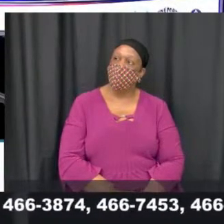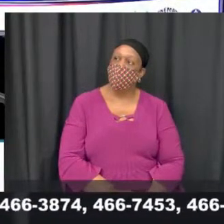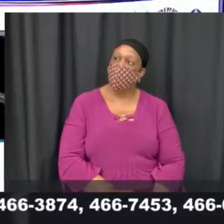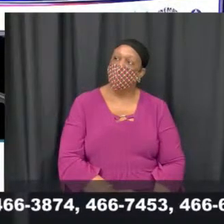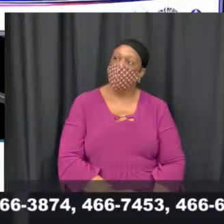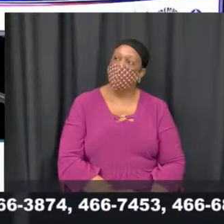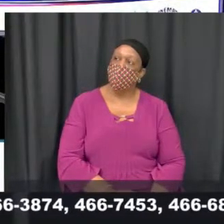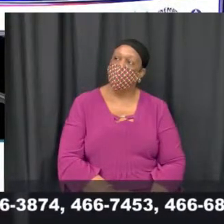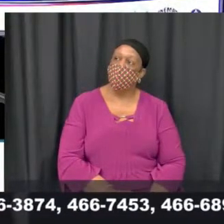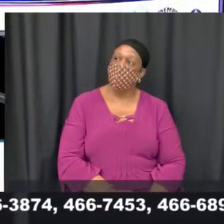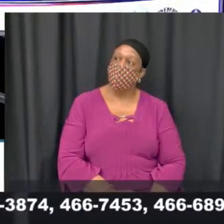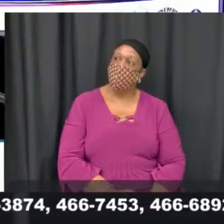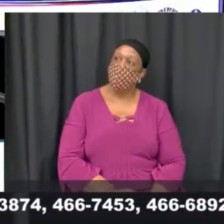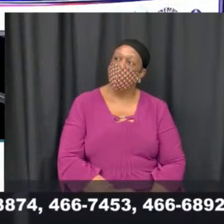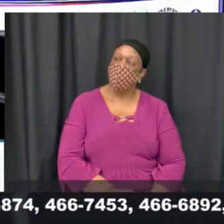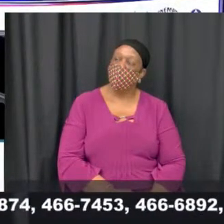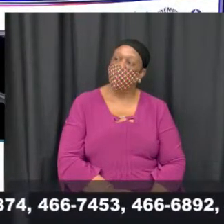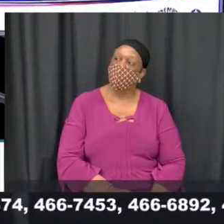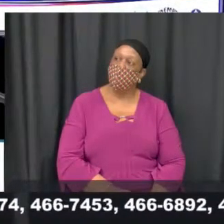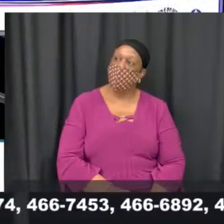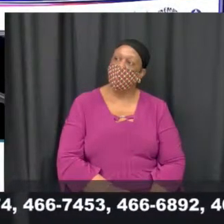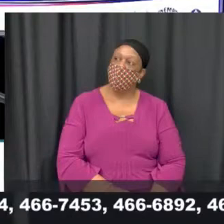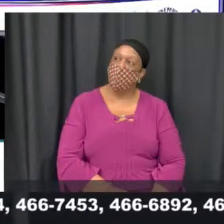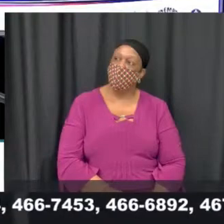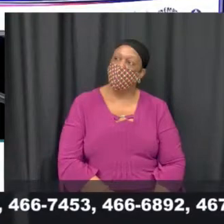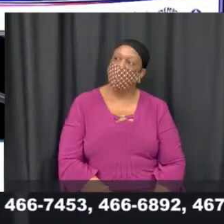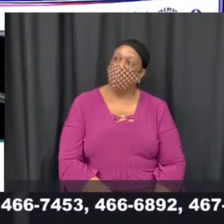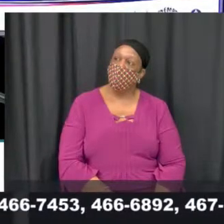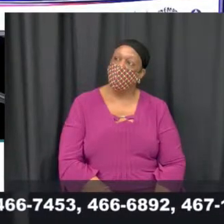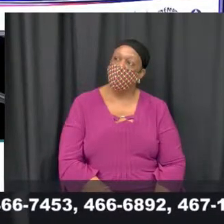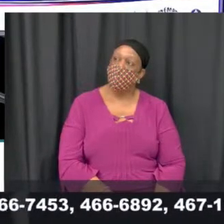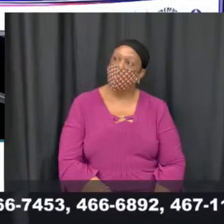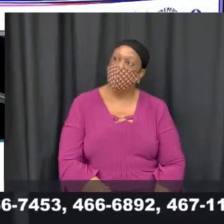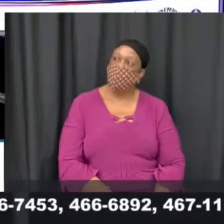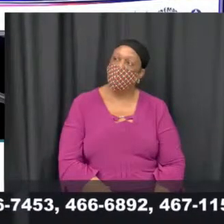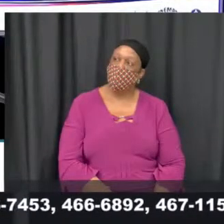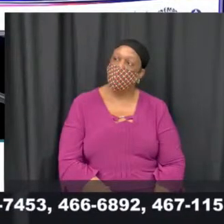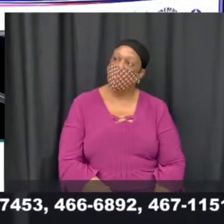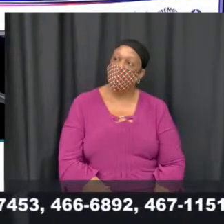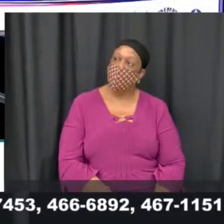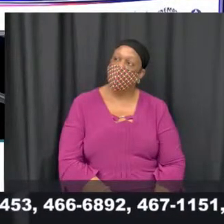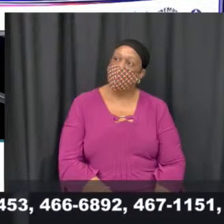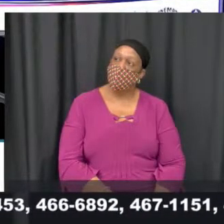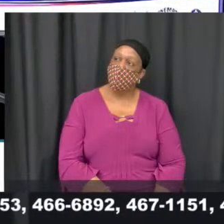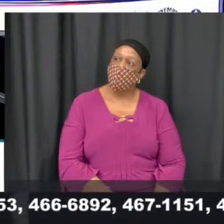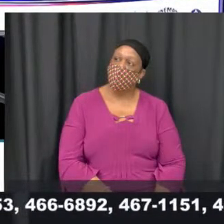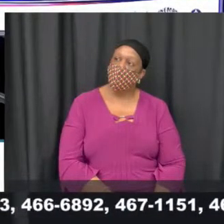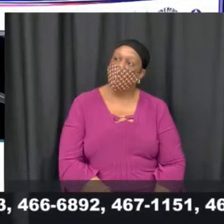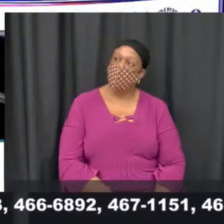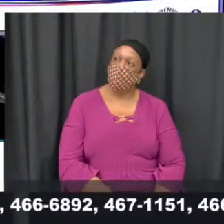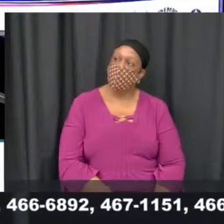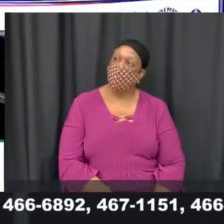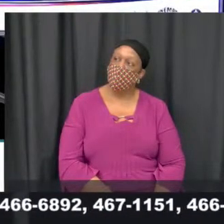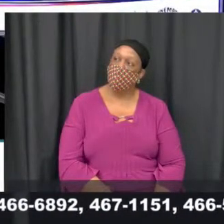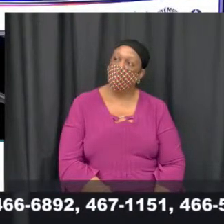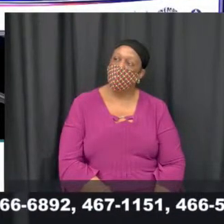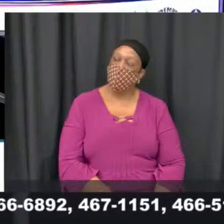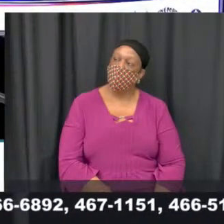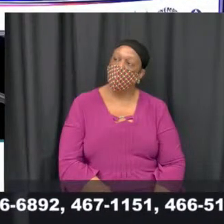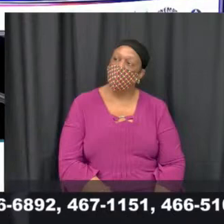India? It's at the Serum Institute. Is this a geopolitical strategy to keep certain people out of